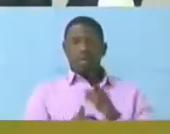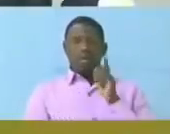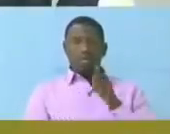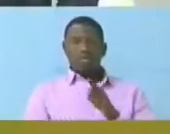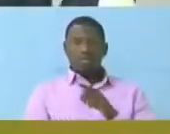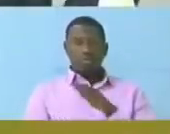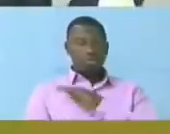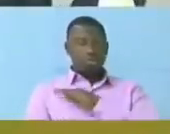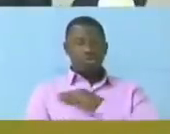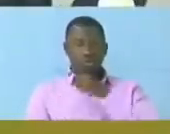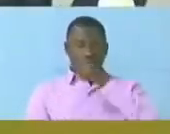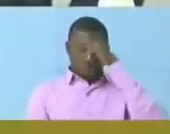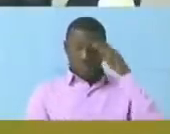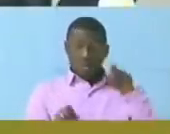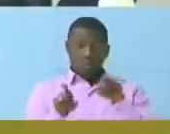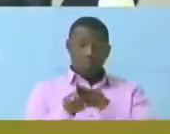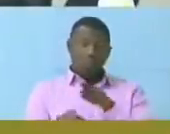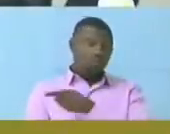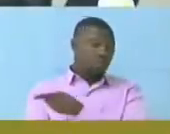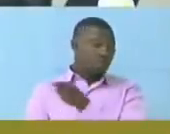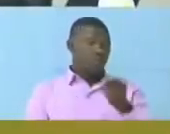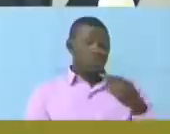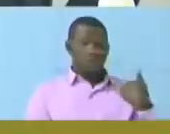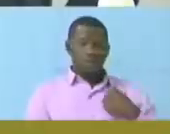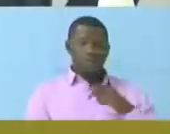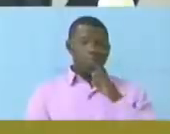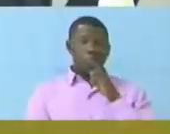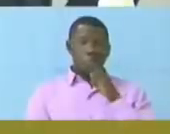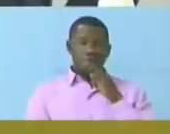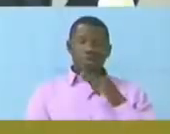But you also worked with those people who are on the list.